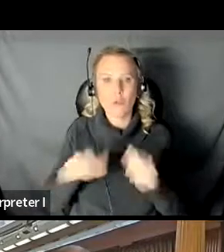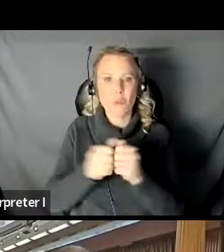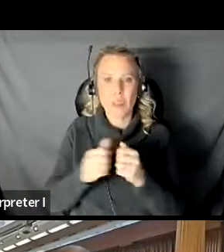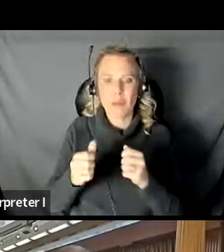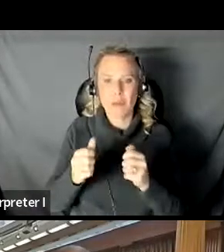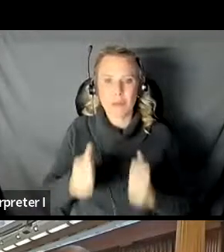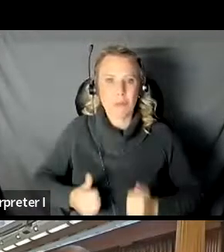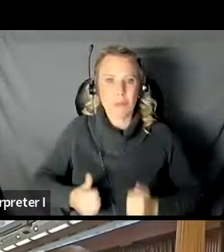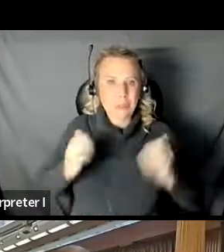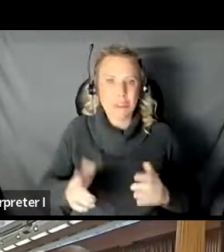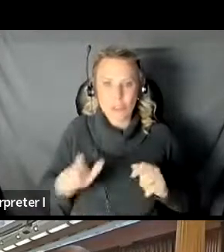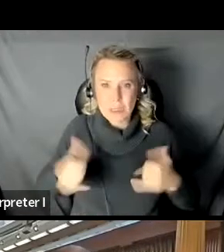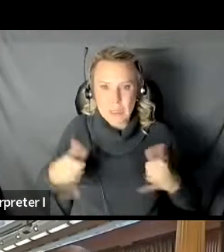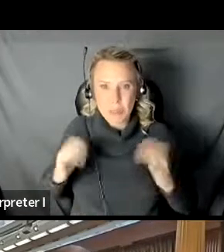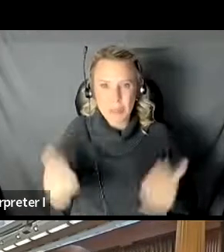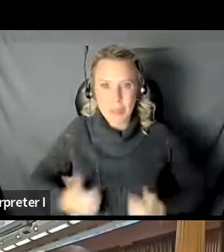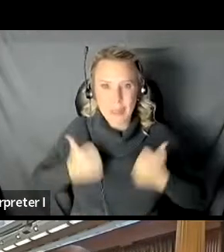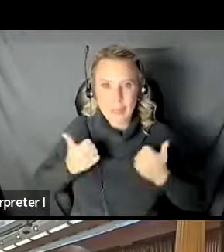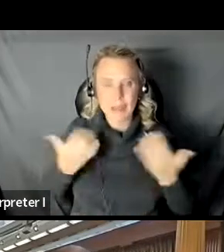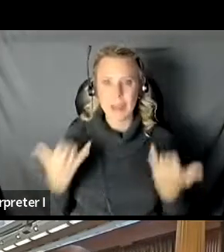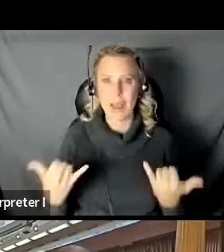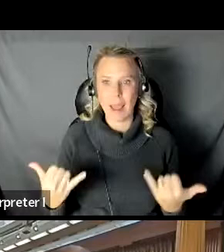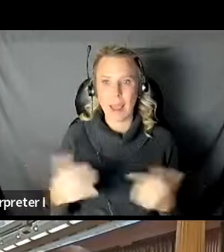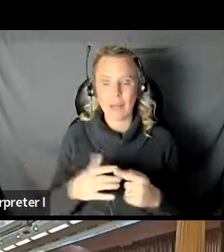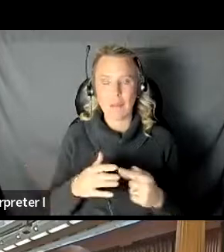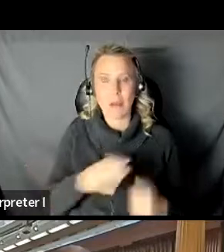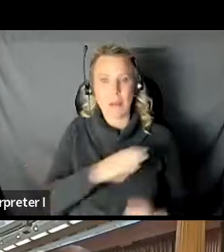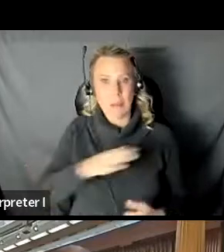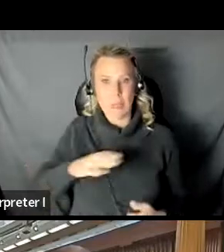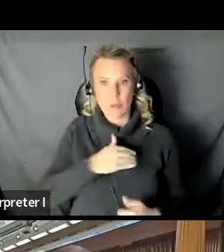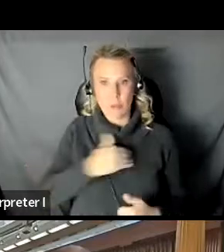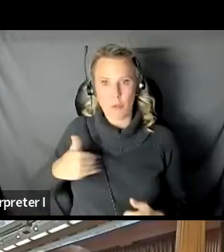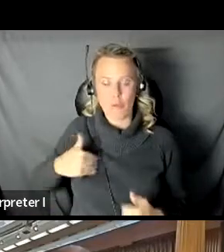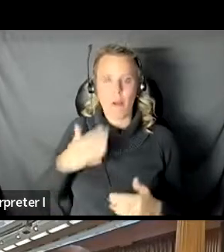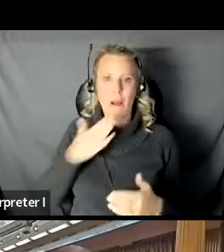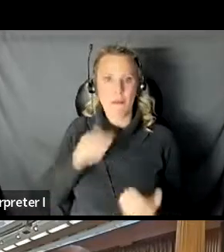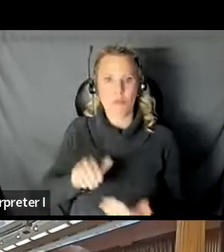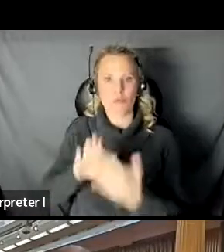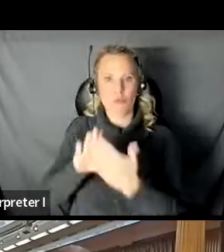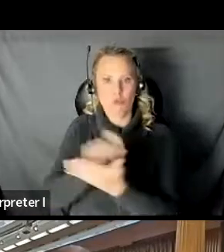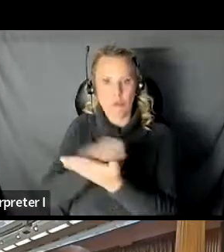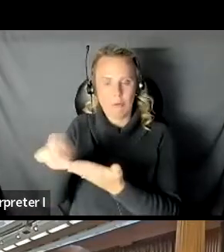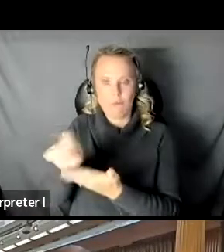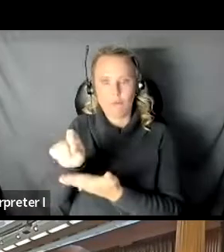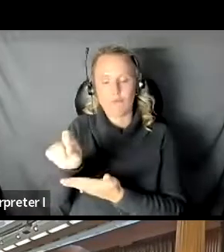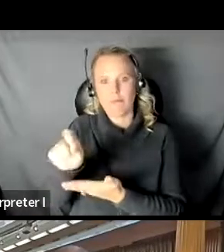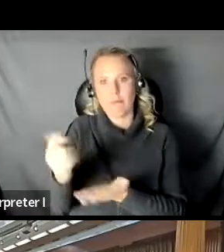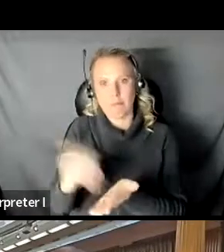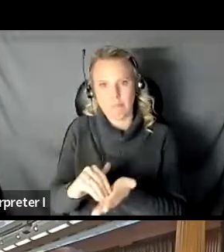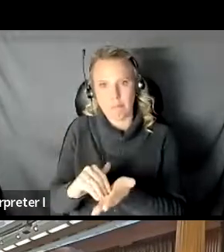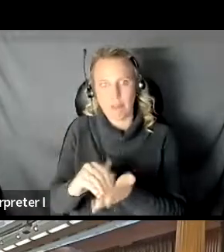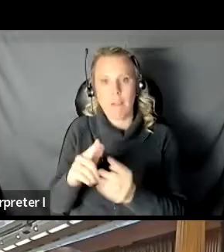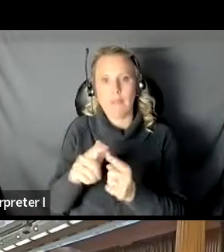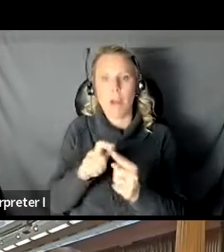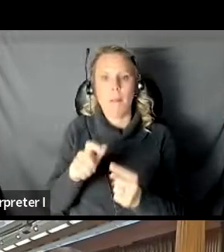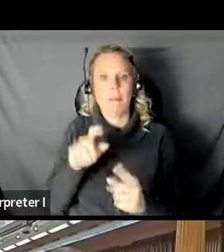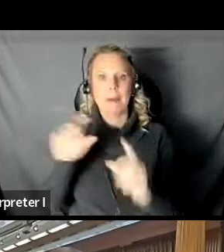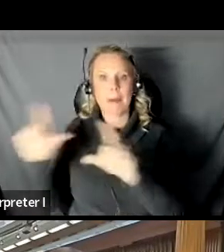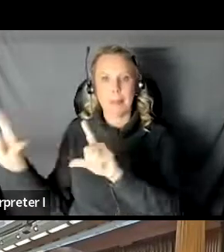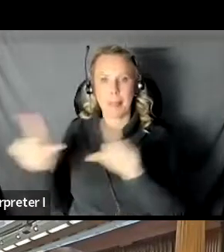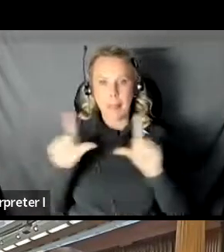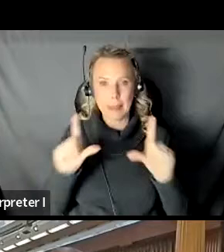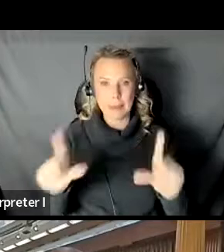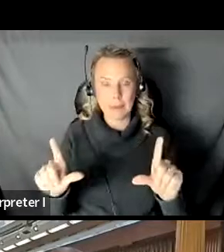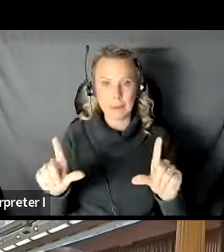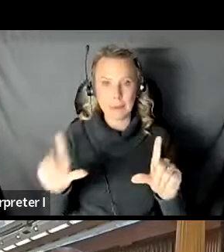today. As a council member, I have approached this rewrite of our criminal code first and foremost from a lens of whether this